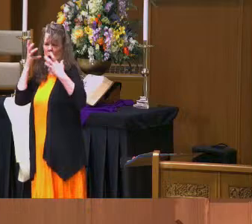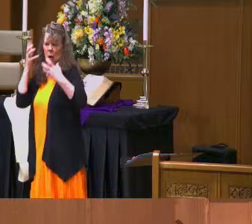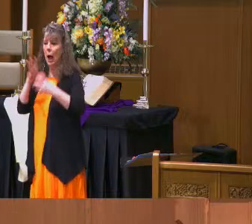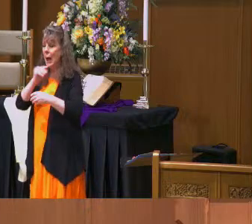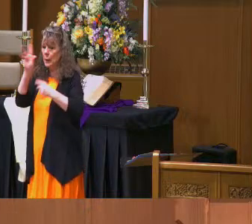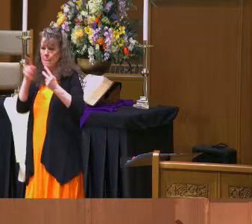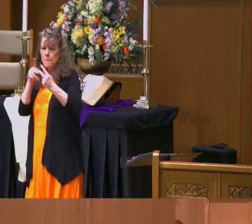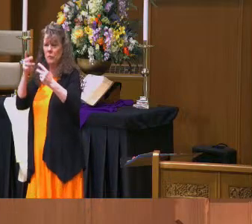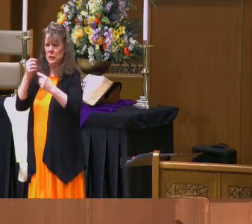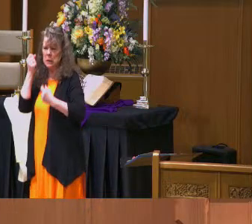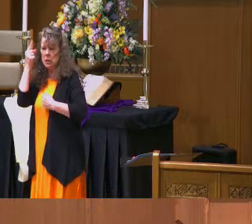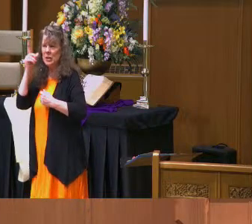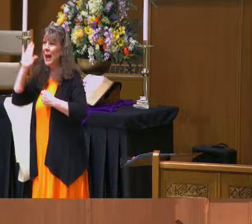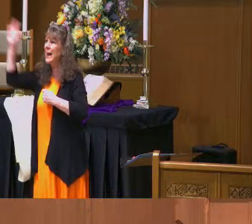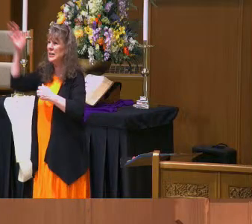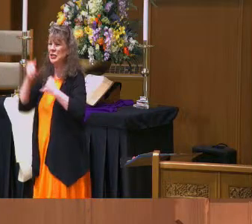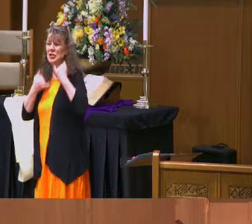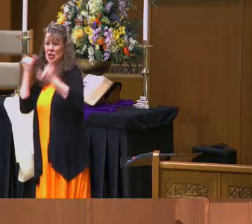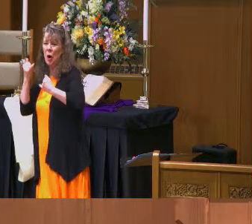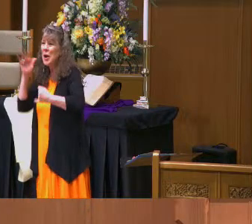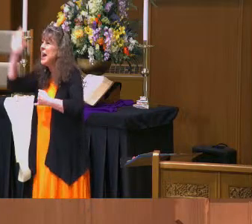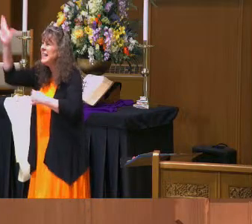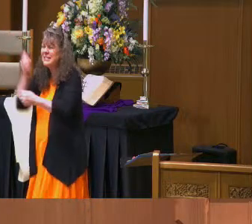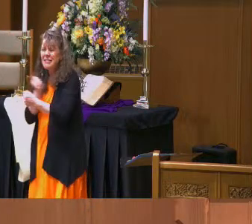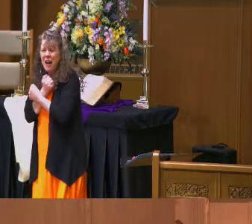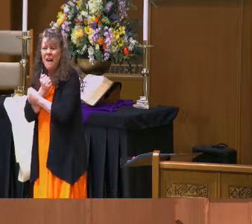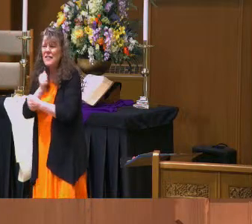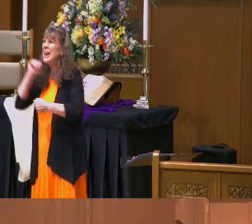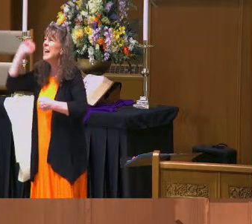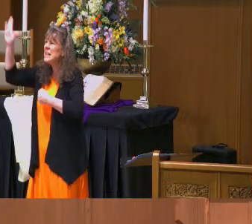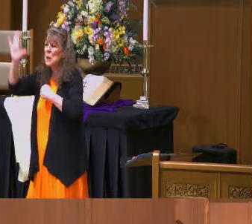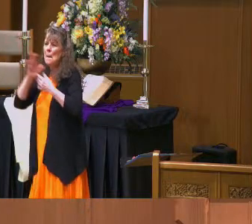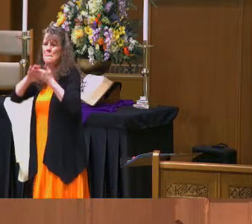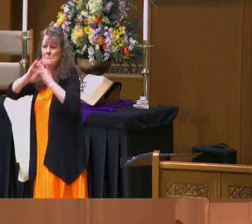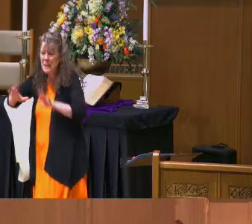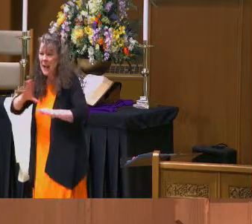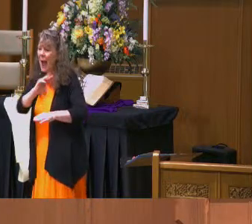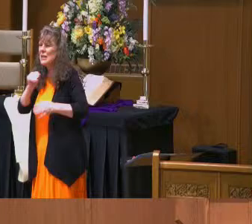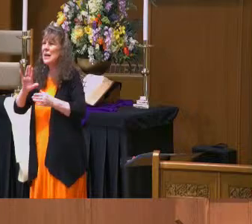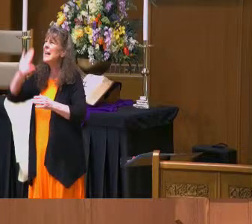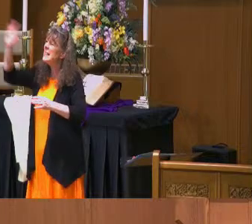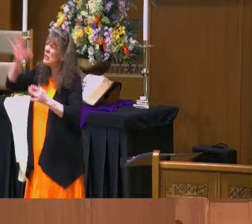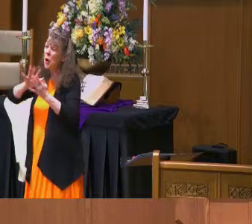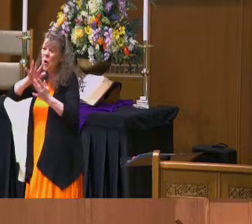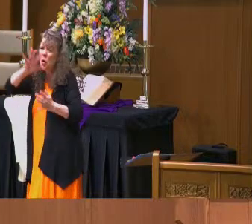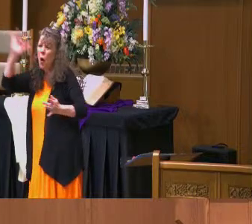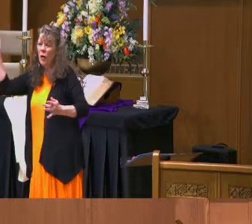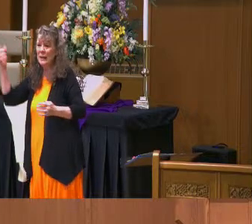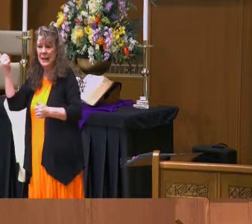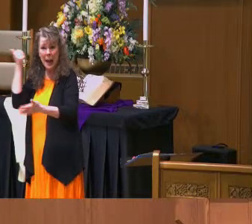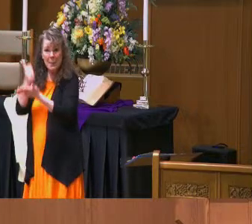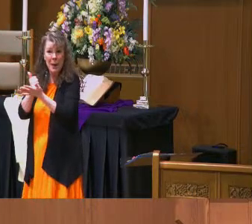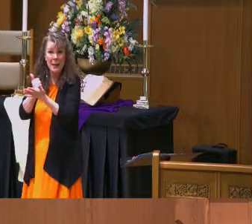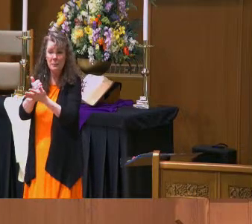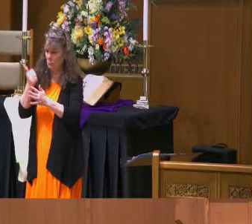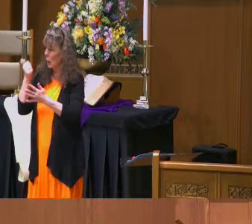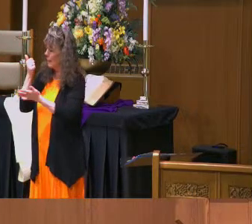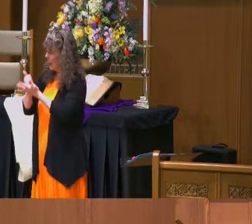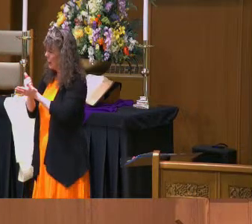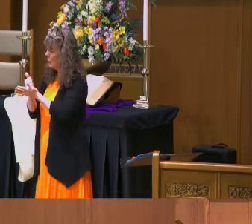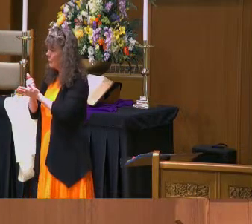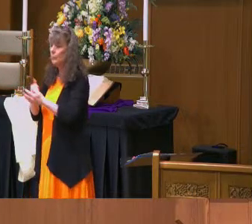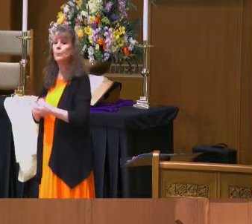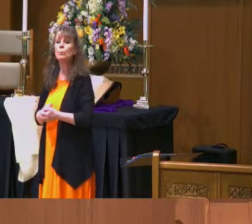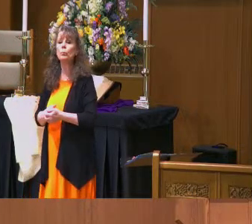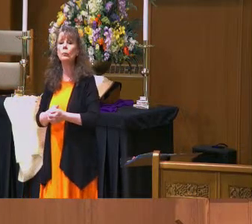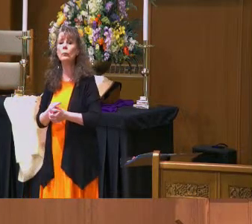perfectly understand his joy, his love, and his peace, and his glory. Amen? Amen. It is